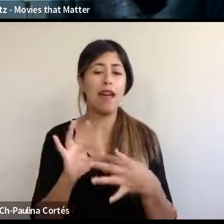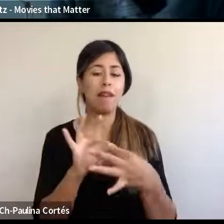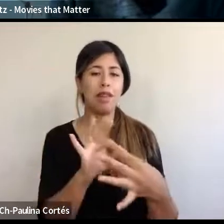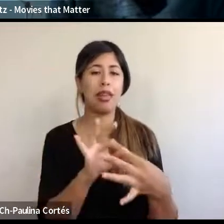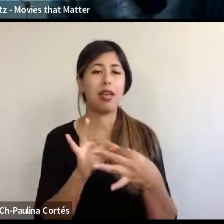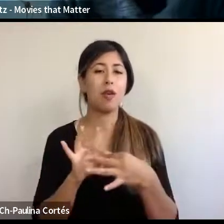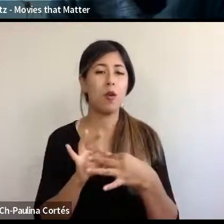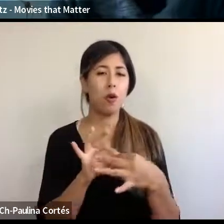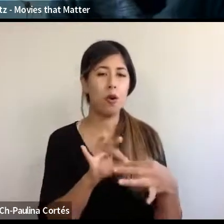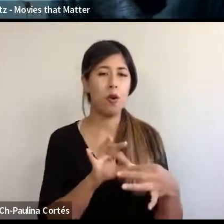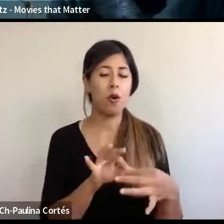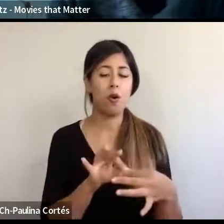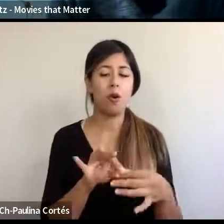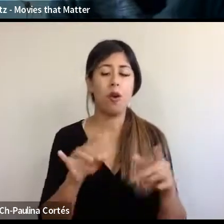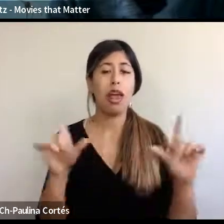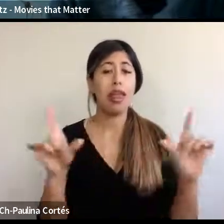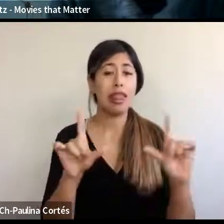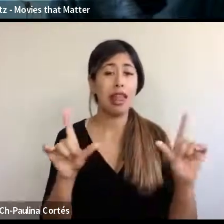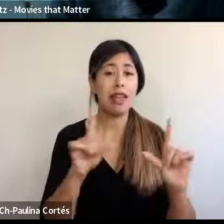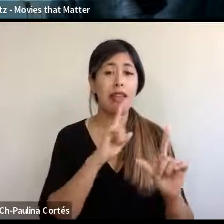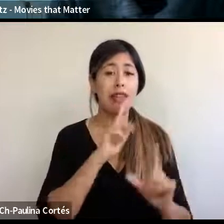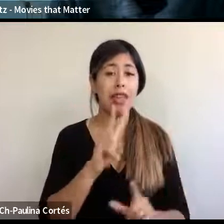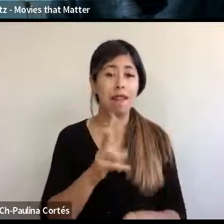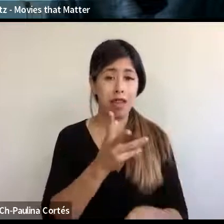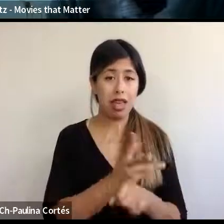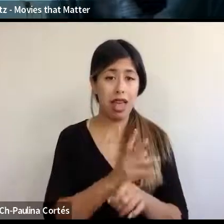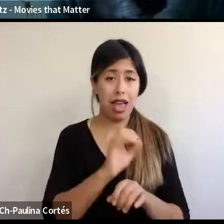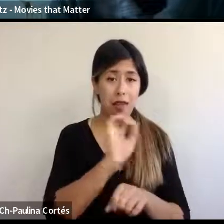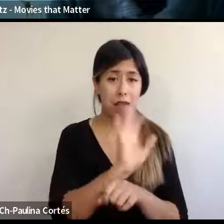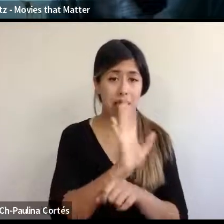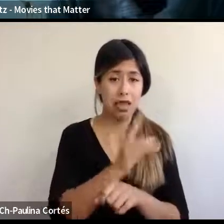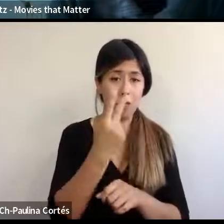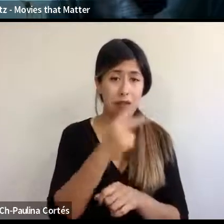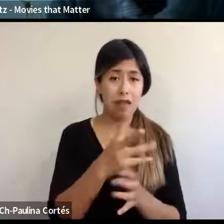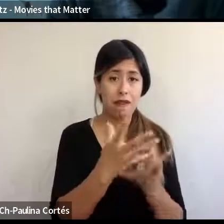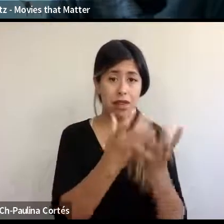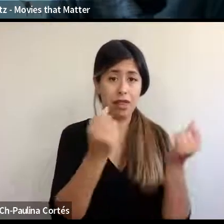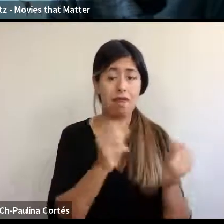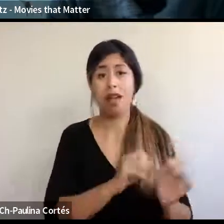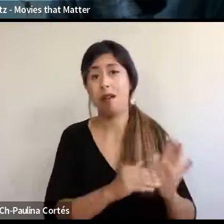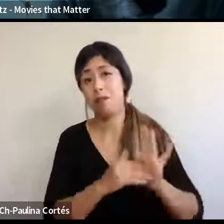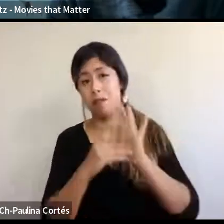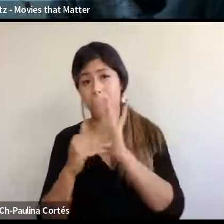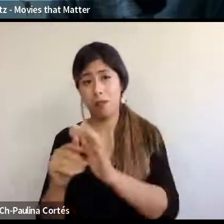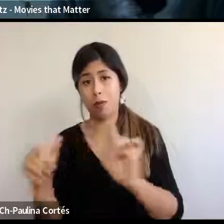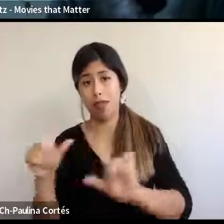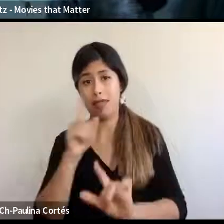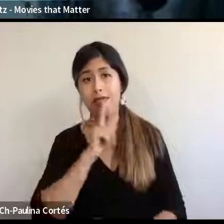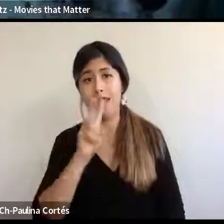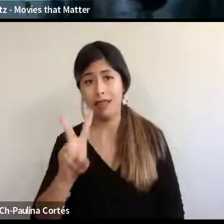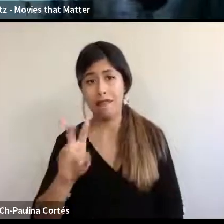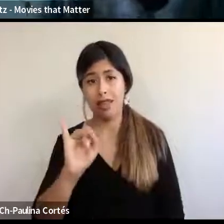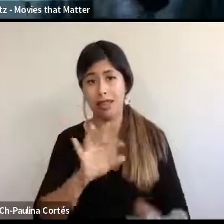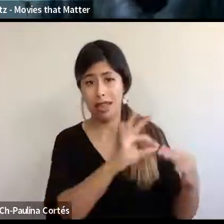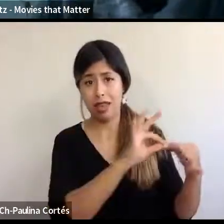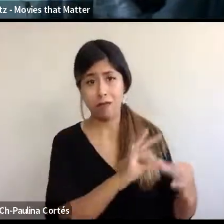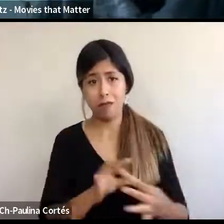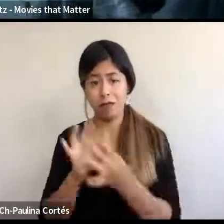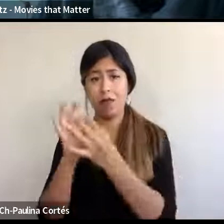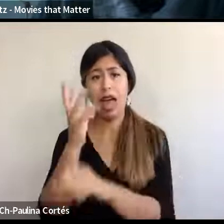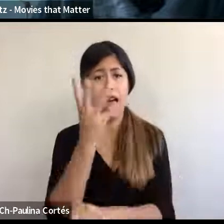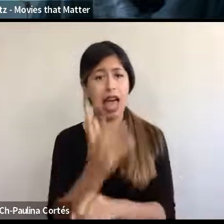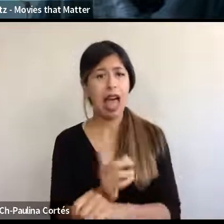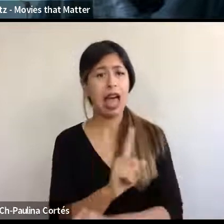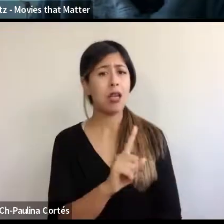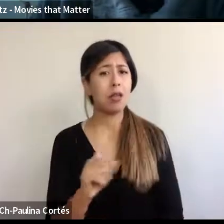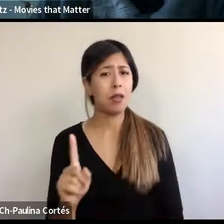televisión exhibe las películas de los festivales? ¿Hay ahí un puente? ¿Existe ese